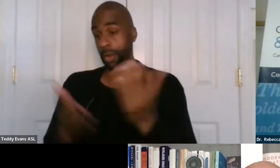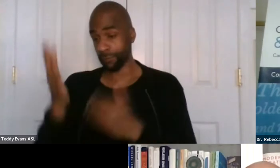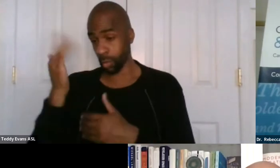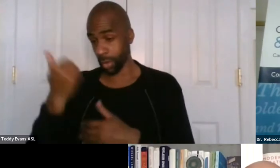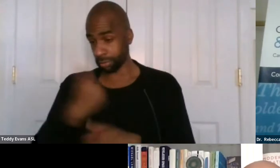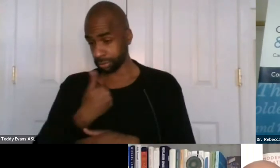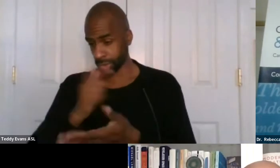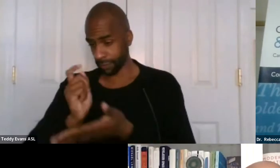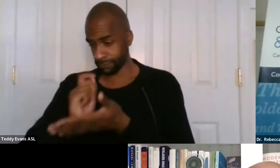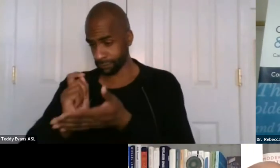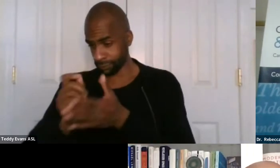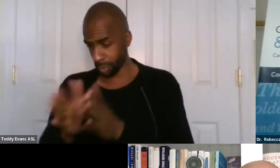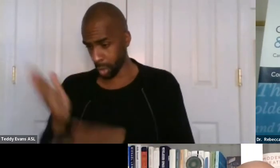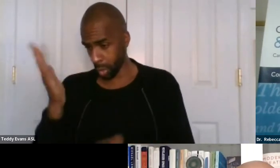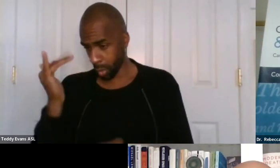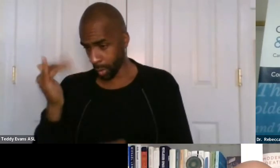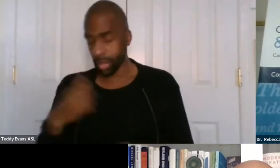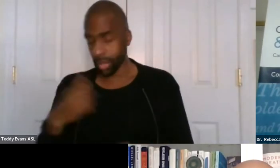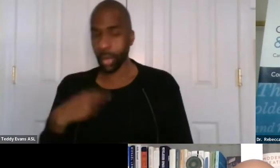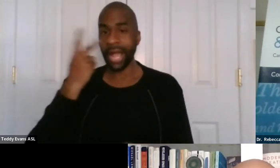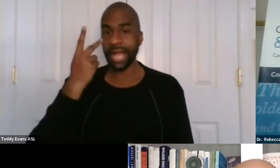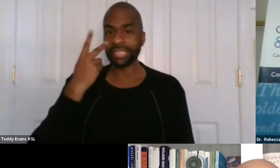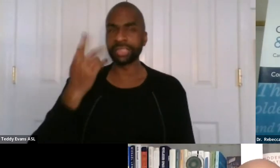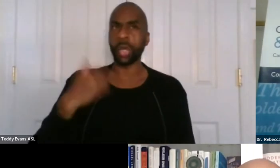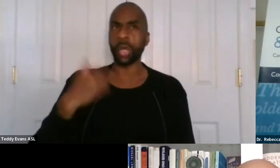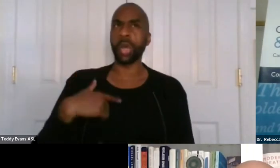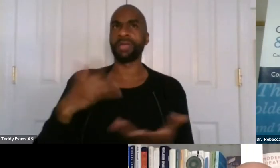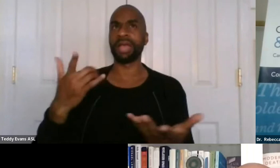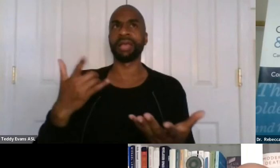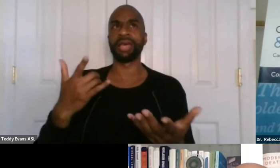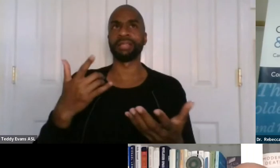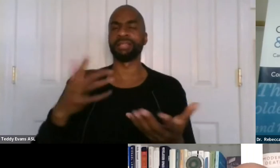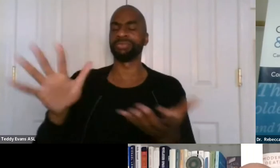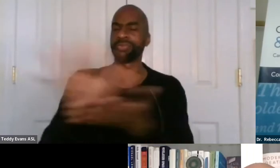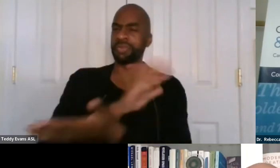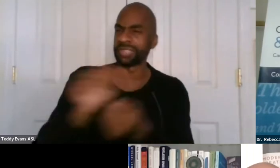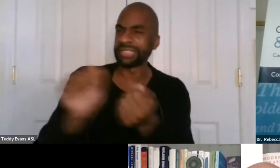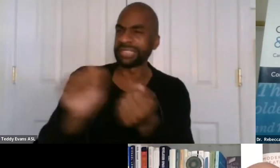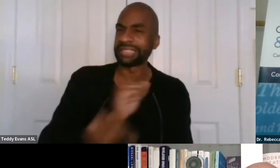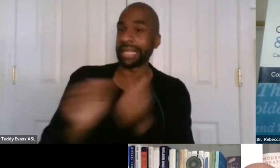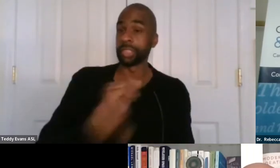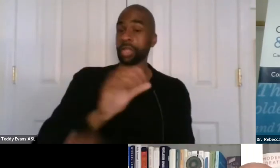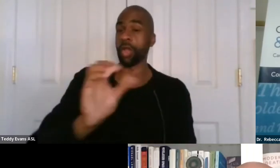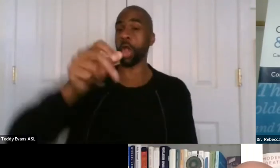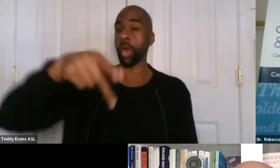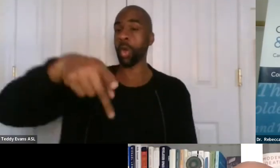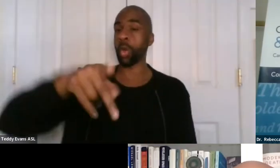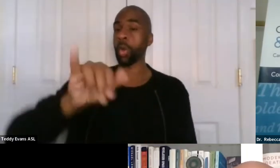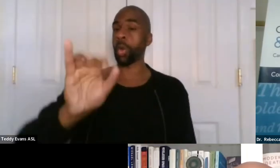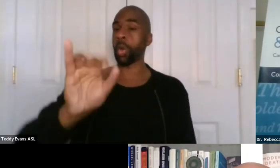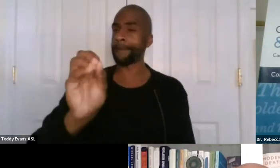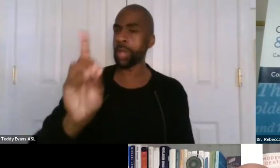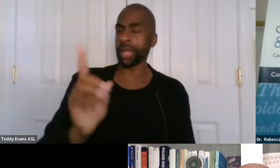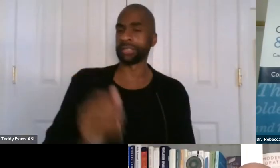all the devastation that opioids had done. I mean, first of all, and I think, so many, opioids